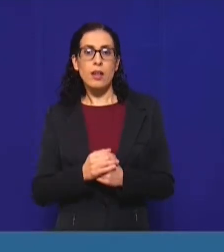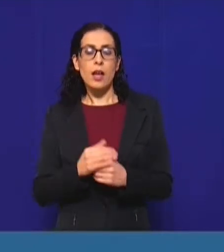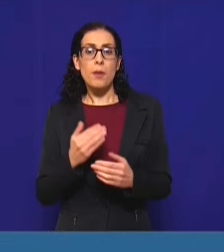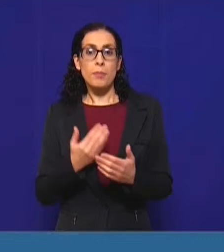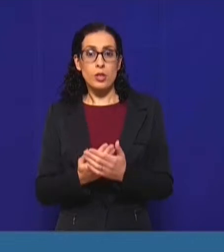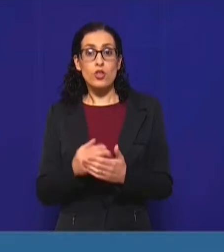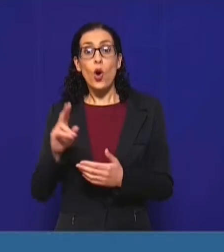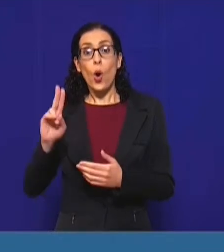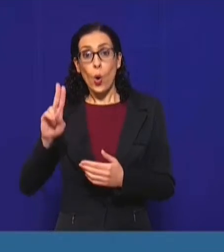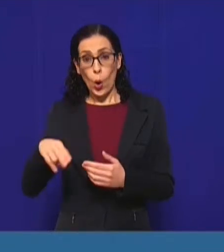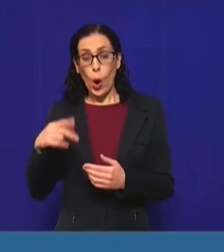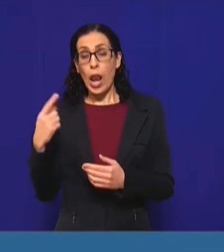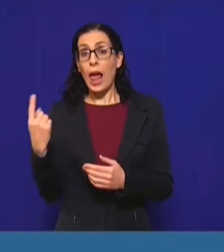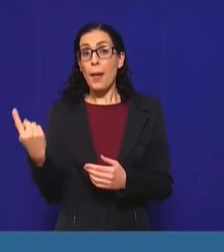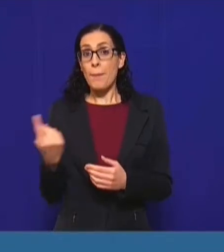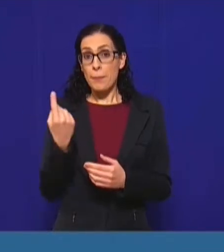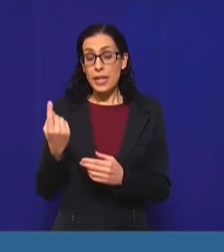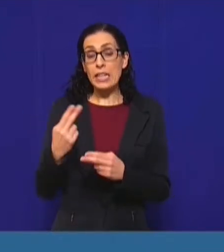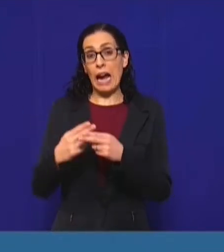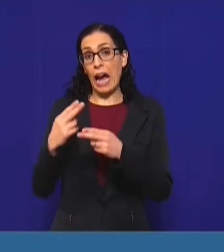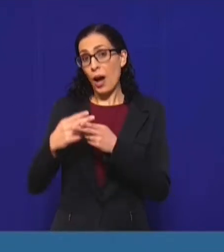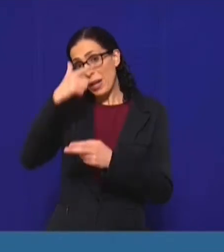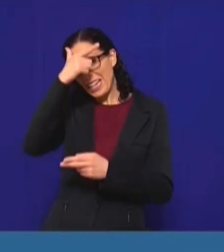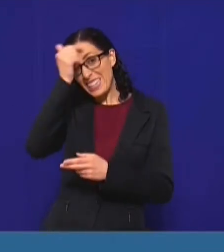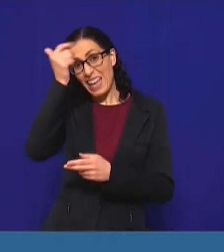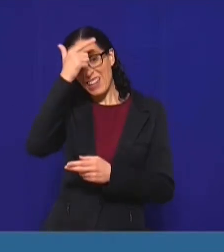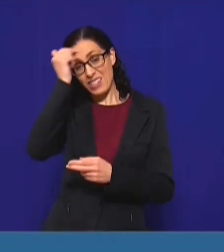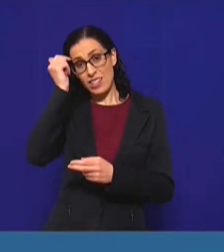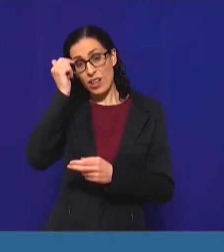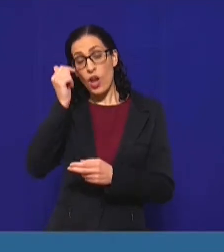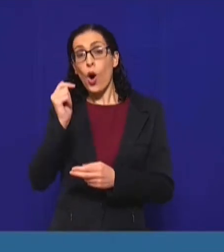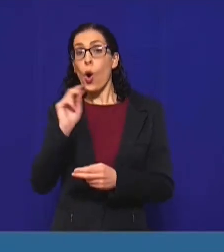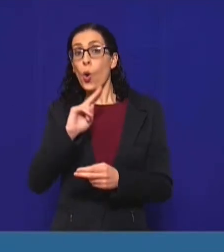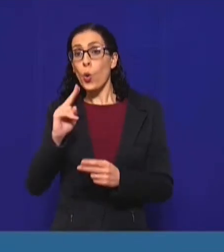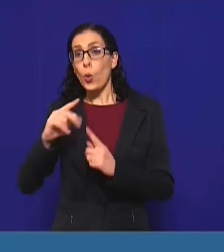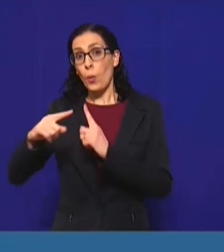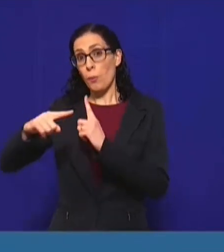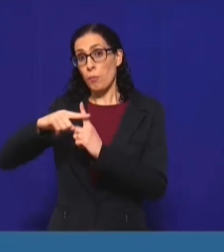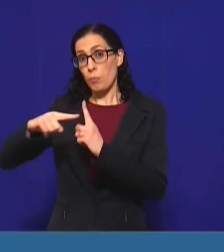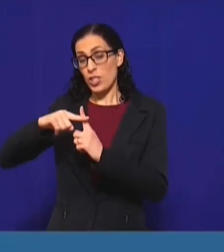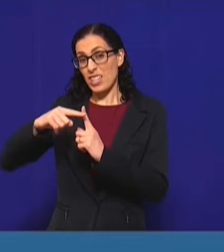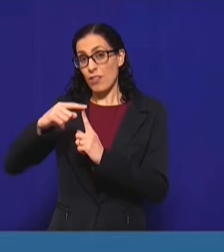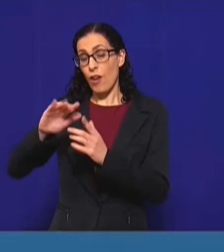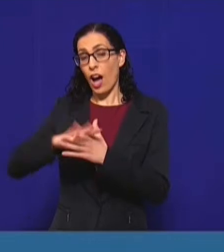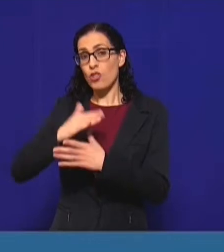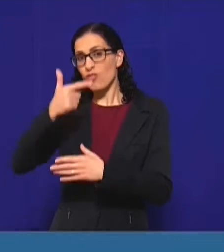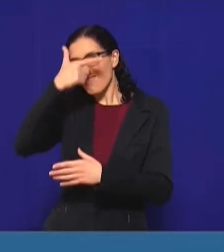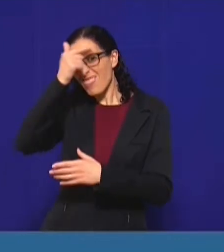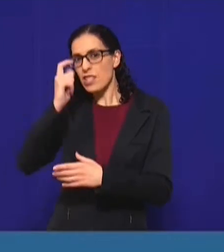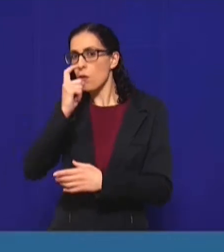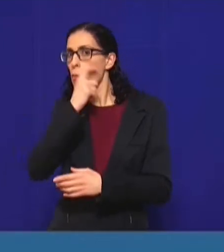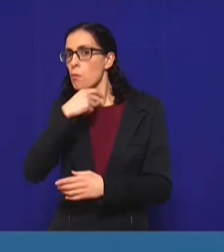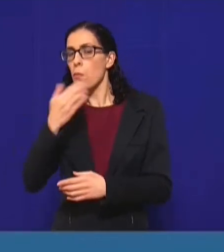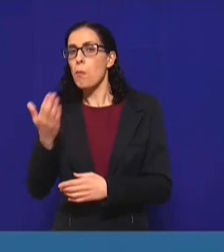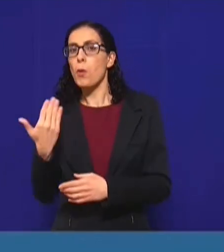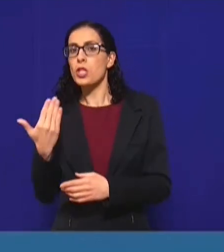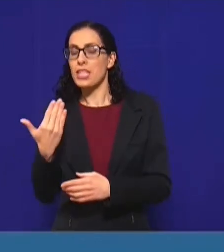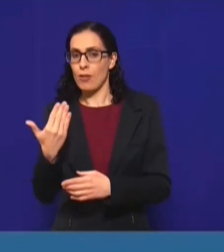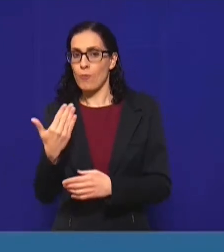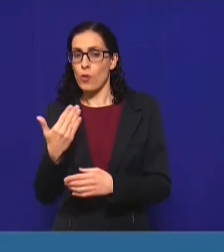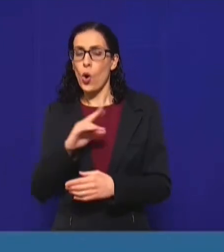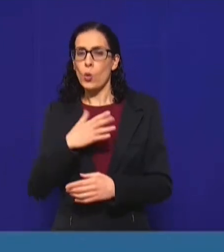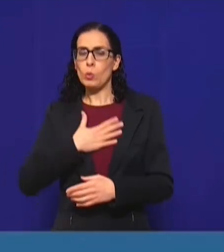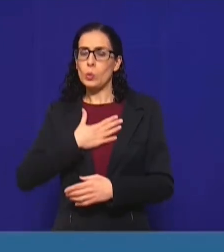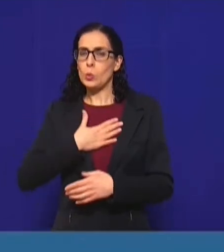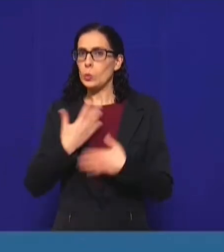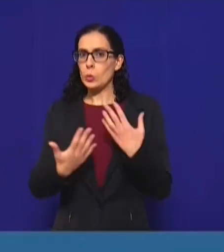jekk ikunu każijiet fejn ikunu persuni li ġew pożittivi permezz tar-rapid test li għandhom is-sintomi tal-COVID,